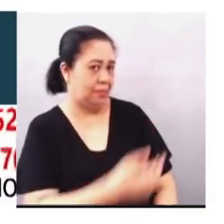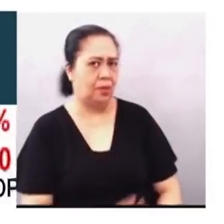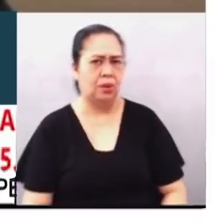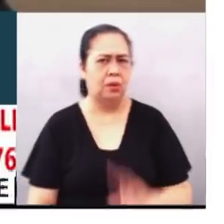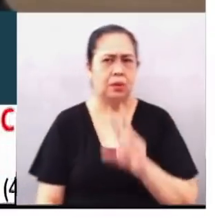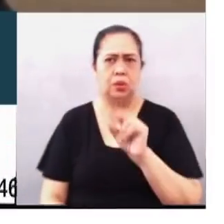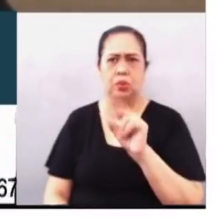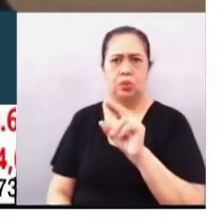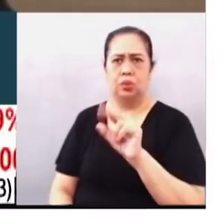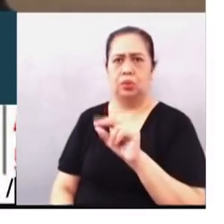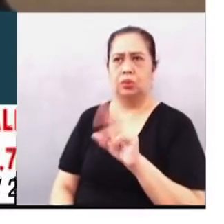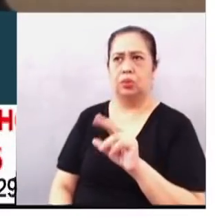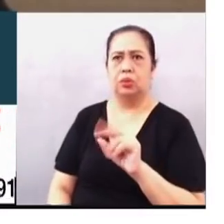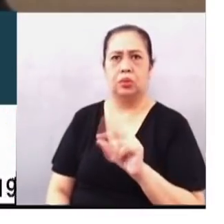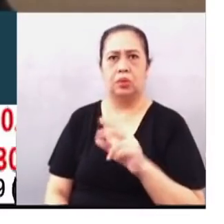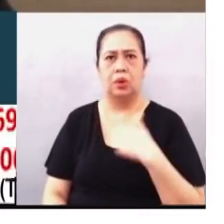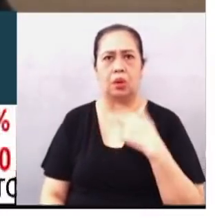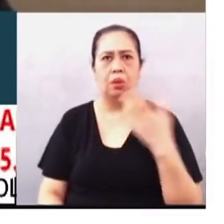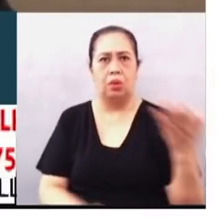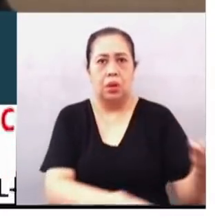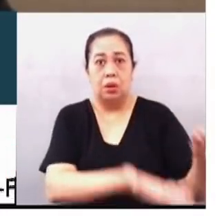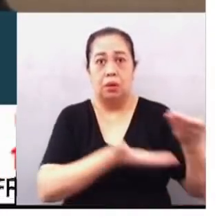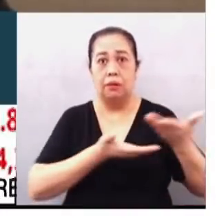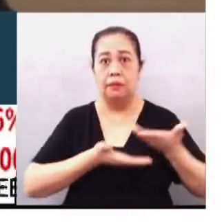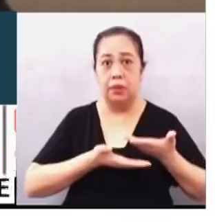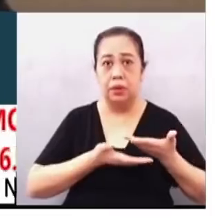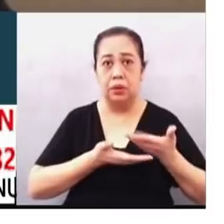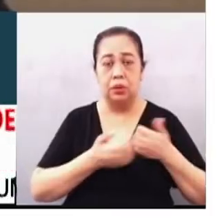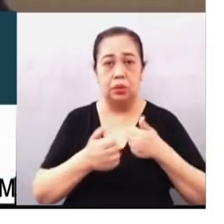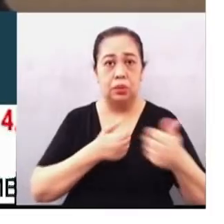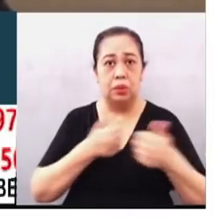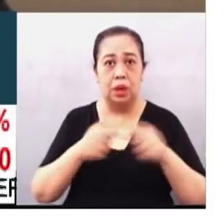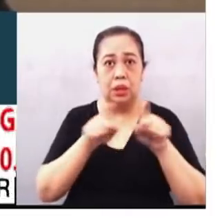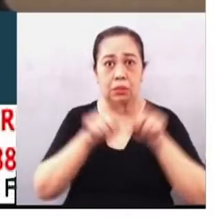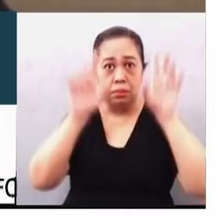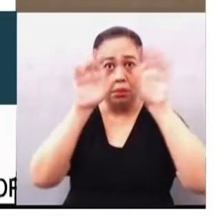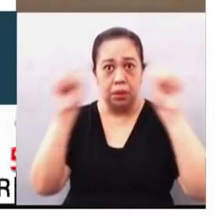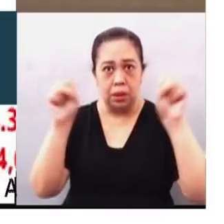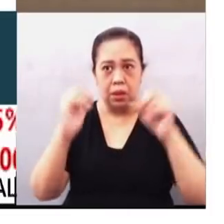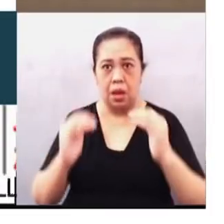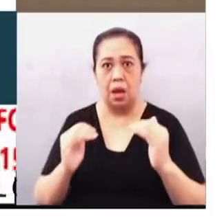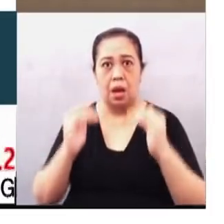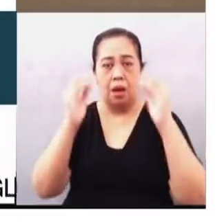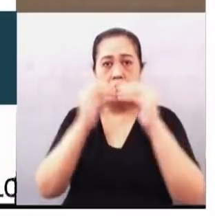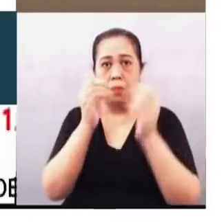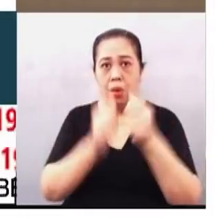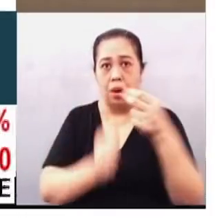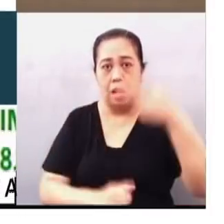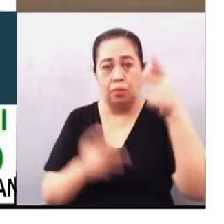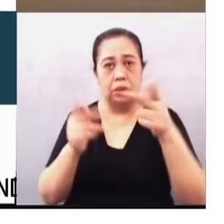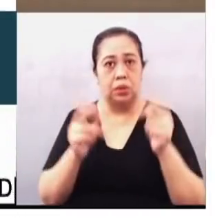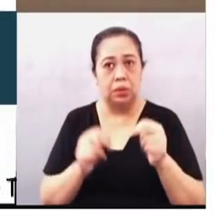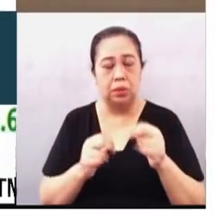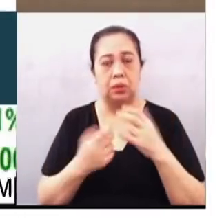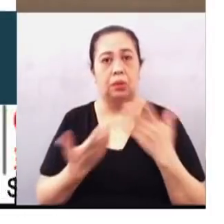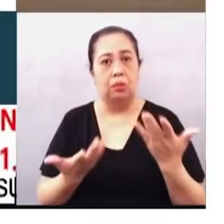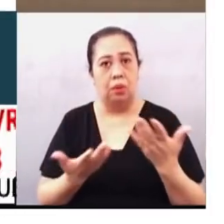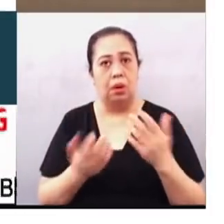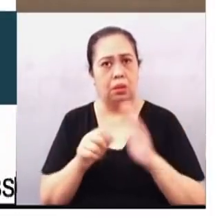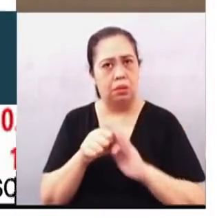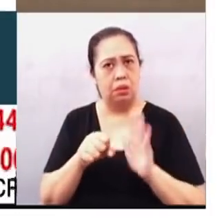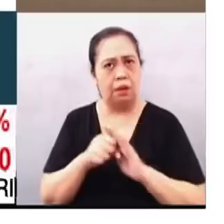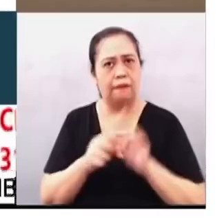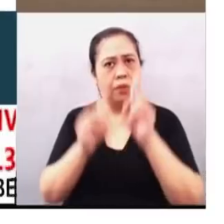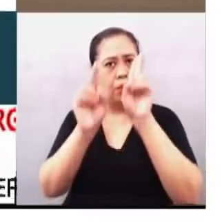No. Being offered to run as the president, the highest position in the land, is already enough honor for